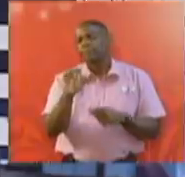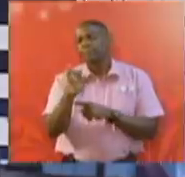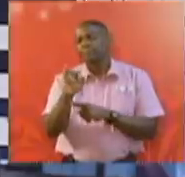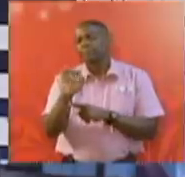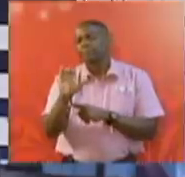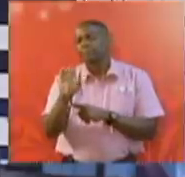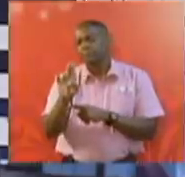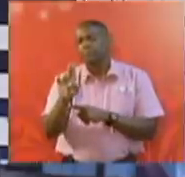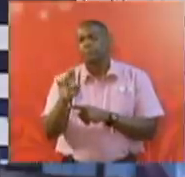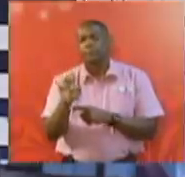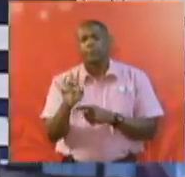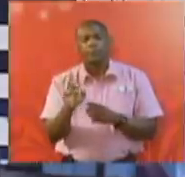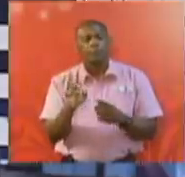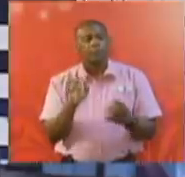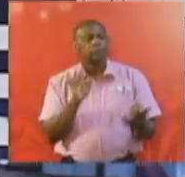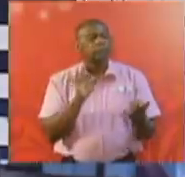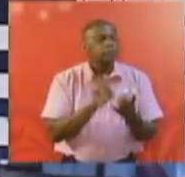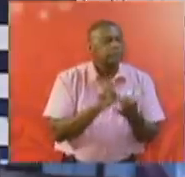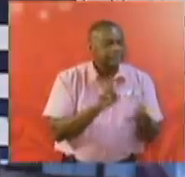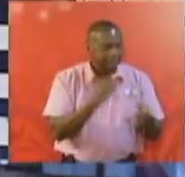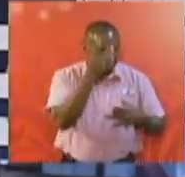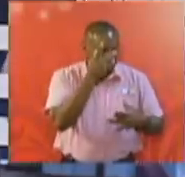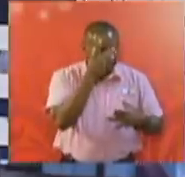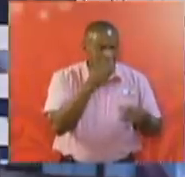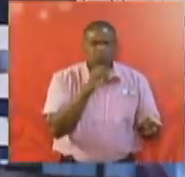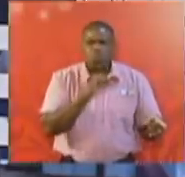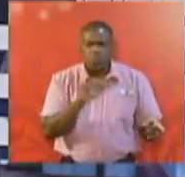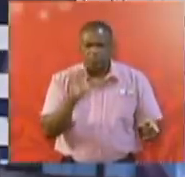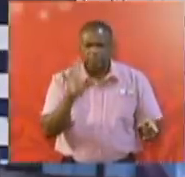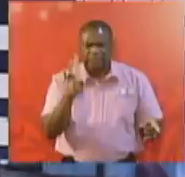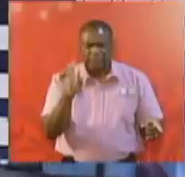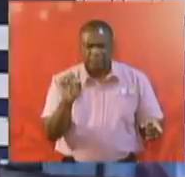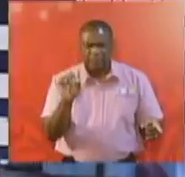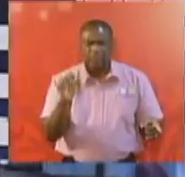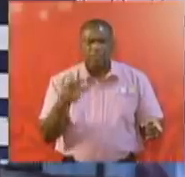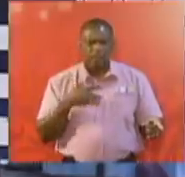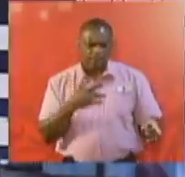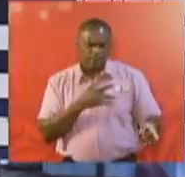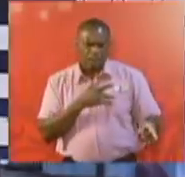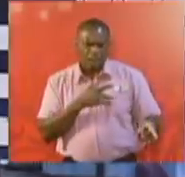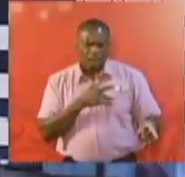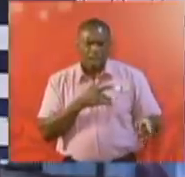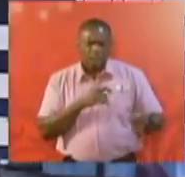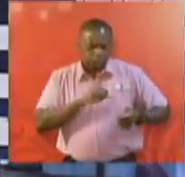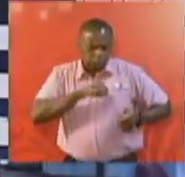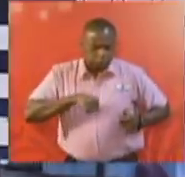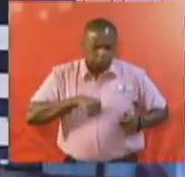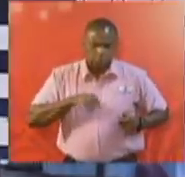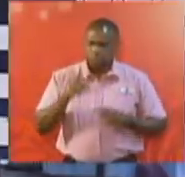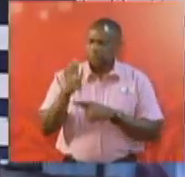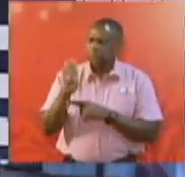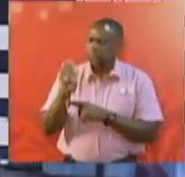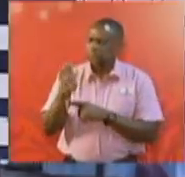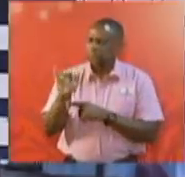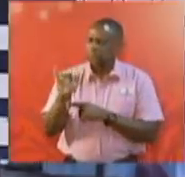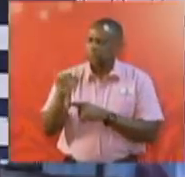is 70-year-old male with CABG, meaning that he had bypass heart surgery earlier in the year. He also